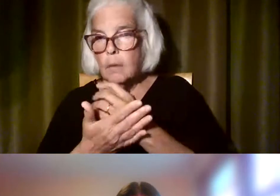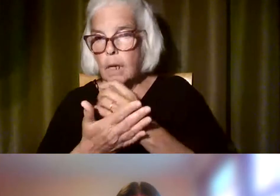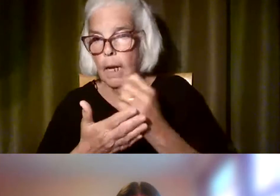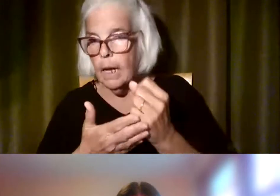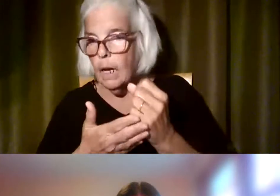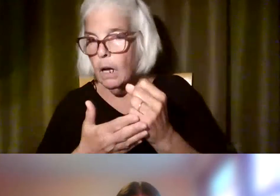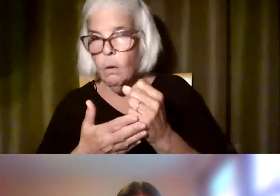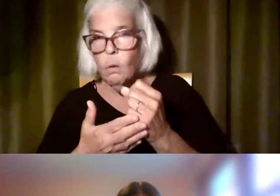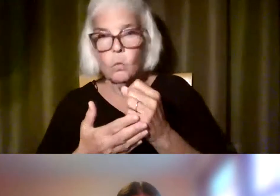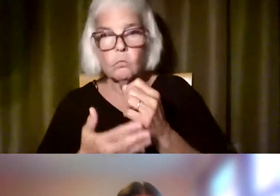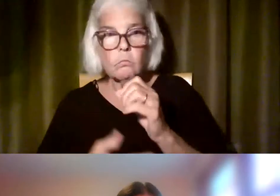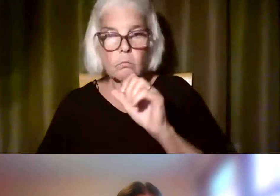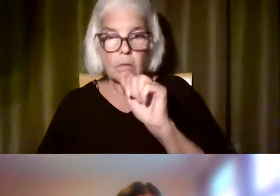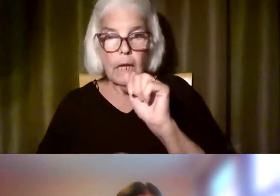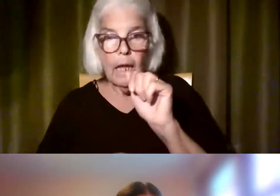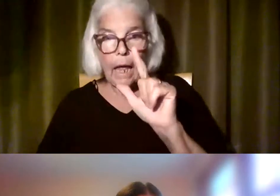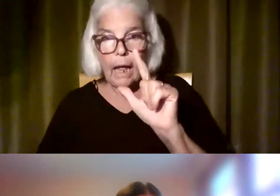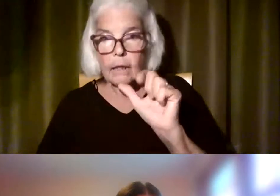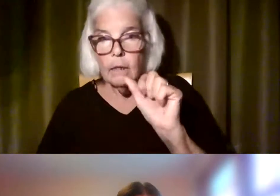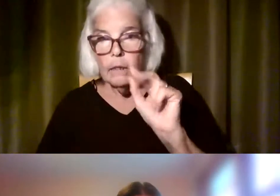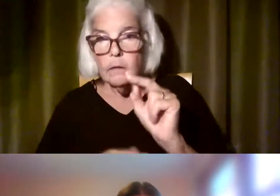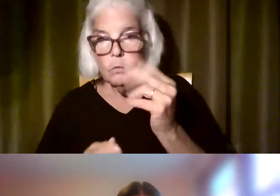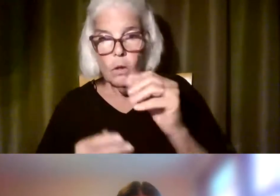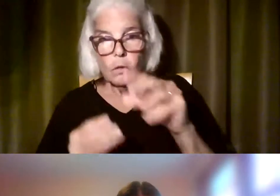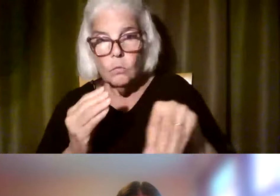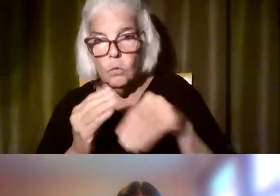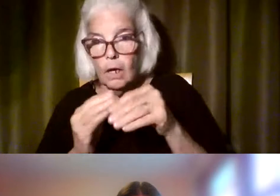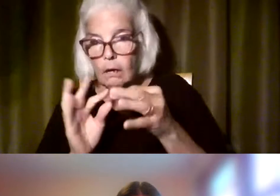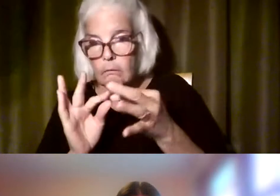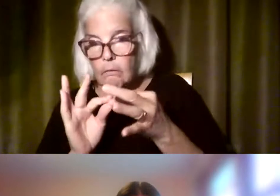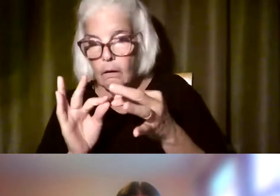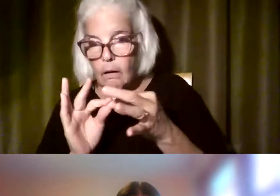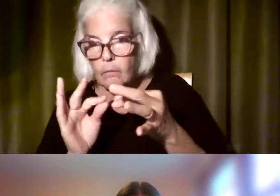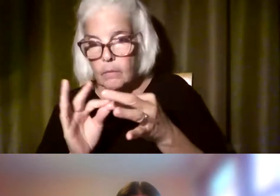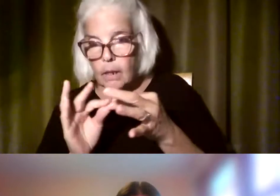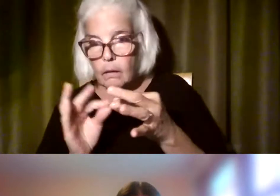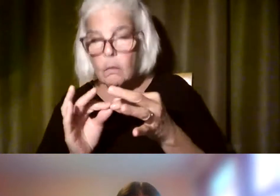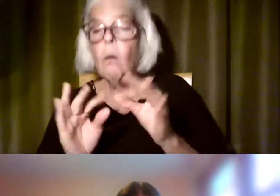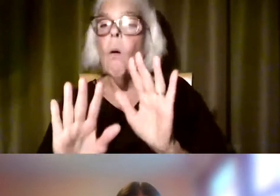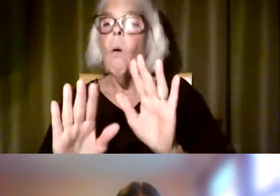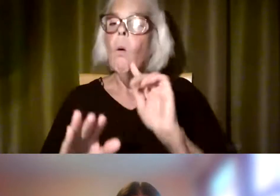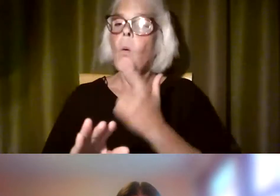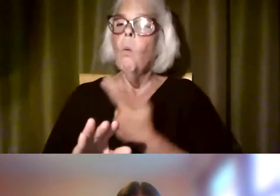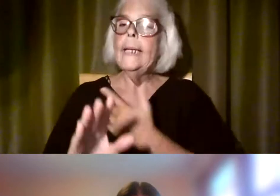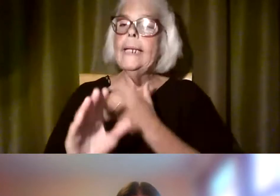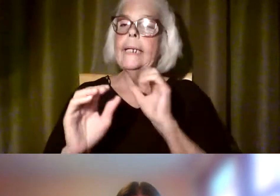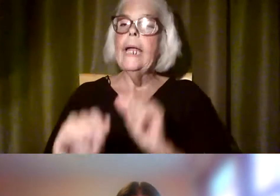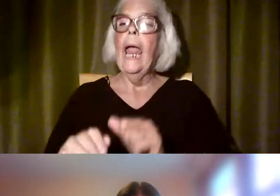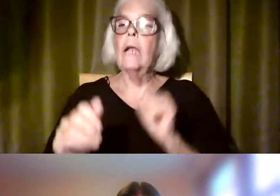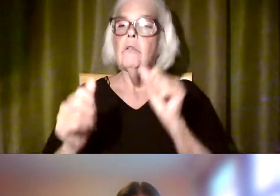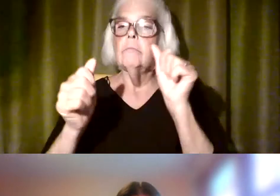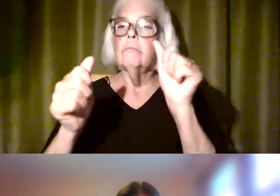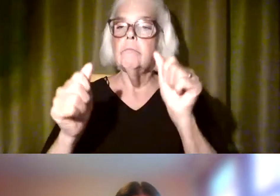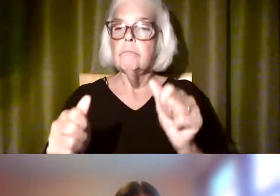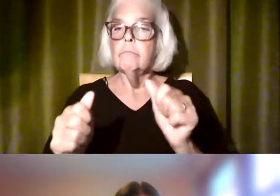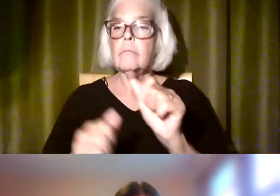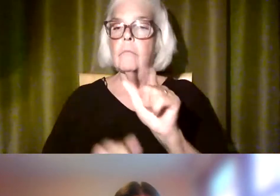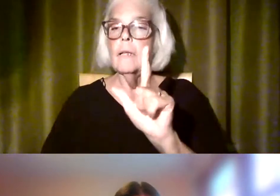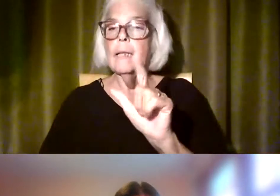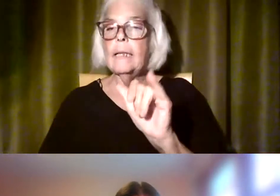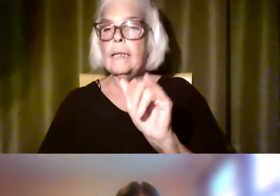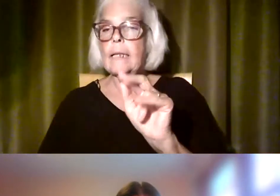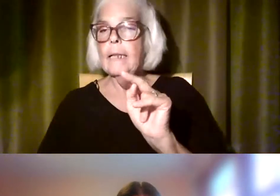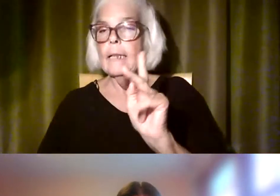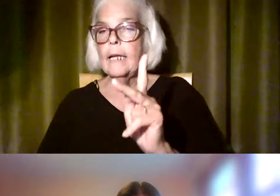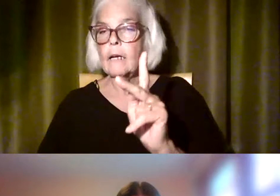and then we will also follow up with a link to this recording and with a resource list of all of the different links